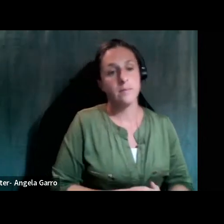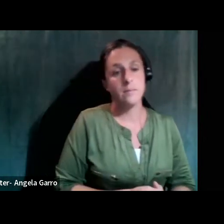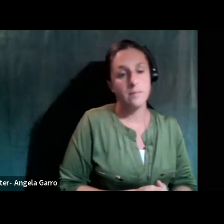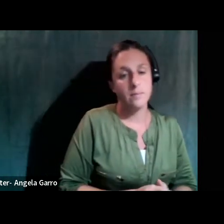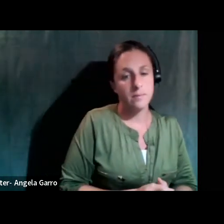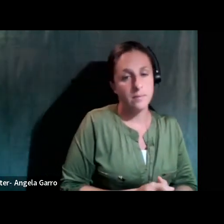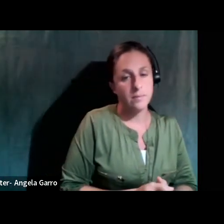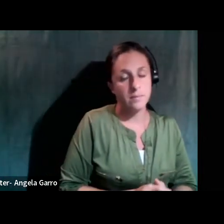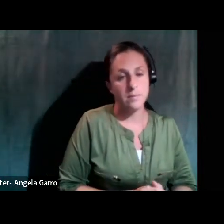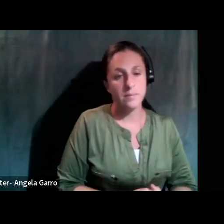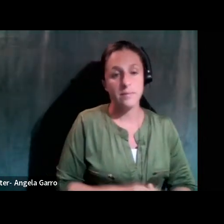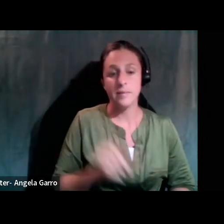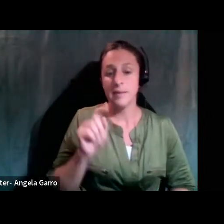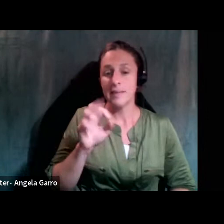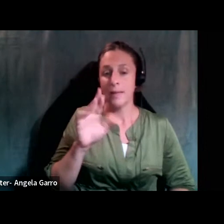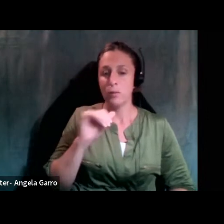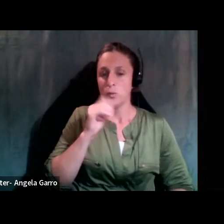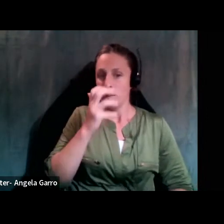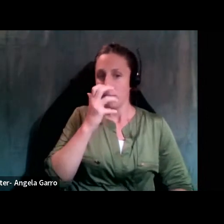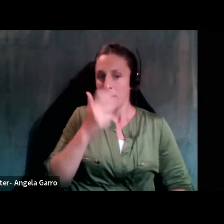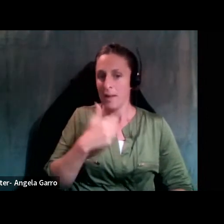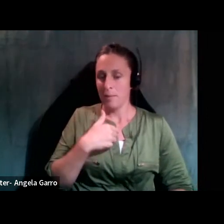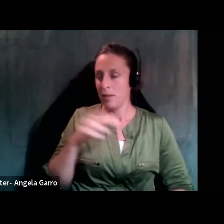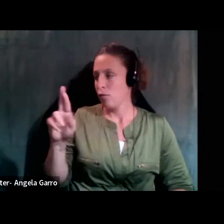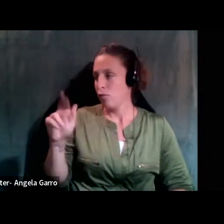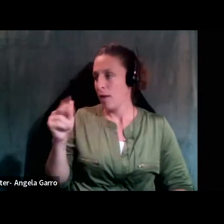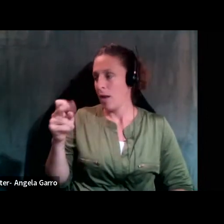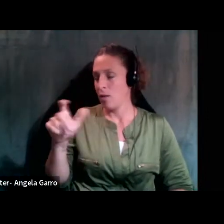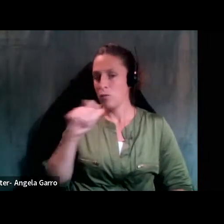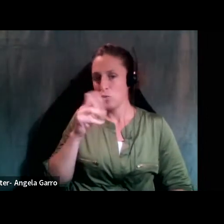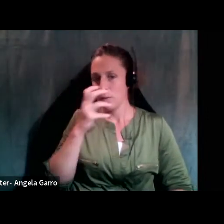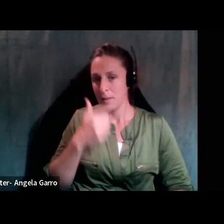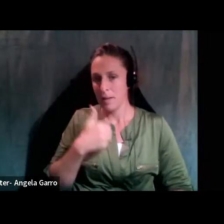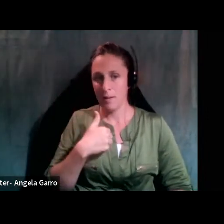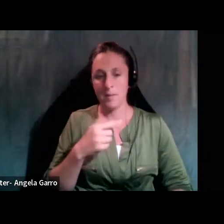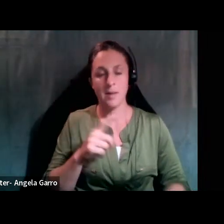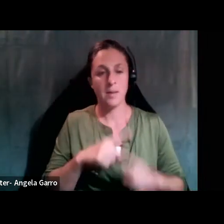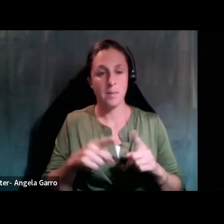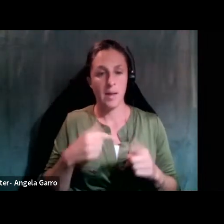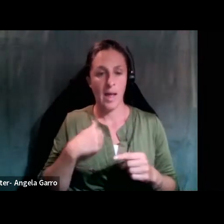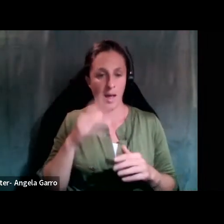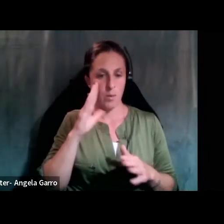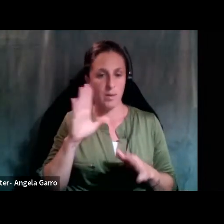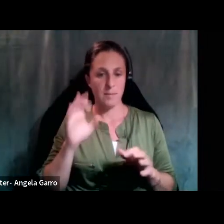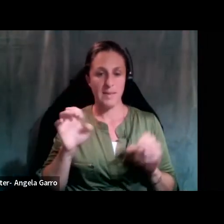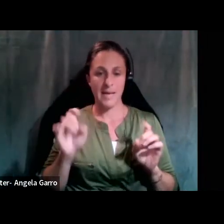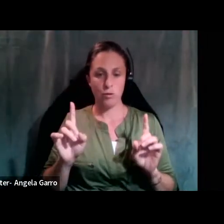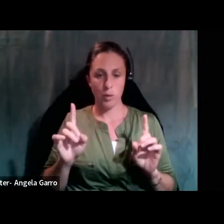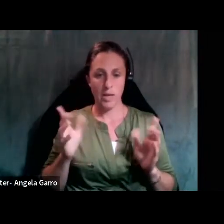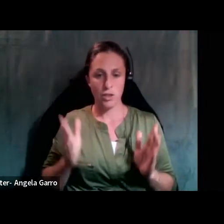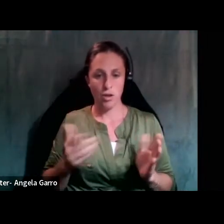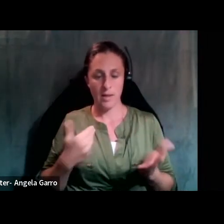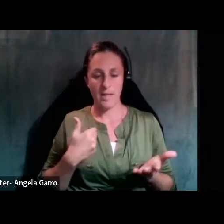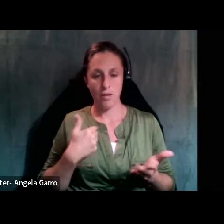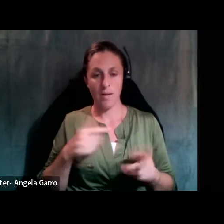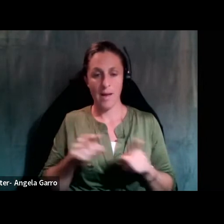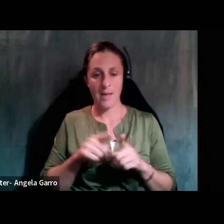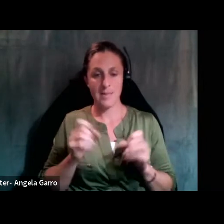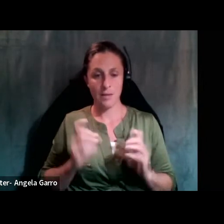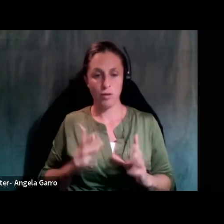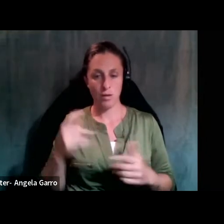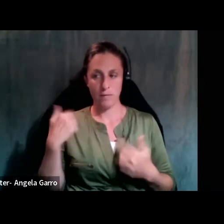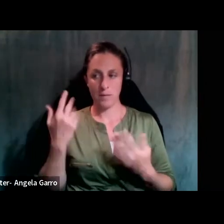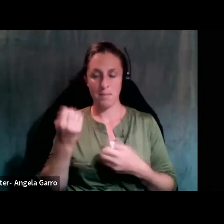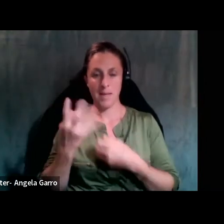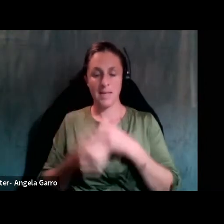So Terry, don't get mad at me, and Randall, don't get mad at me, but I'm going to just be educational here. So as an educator of many years,